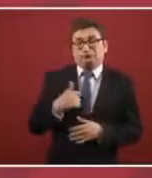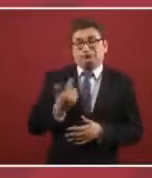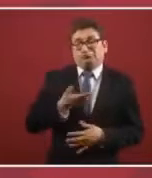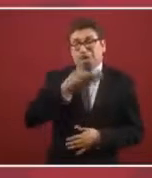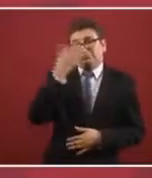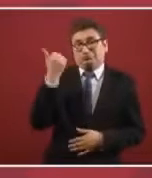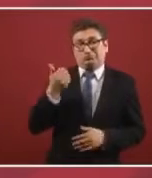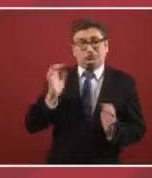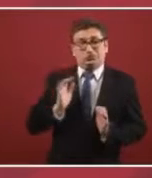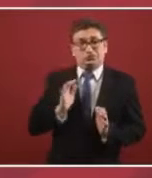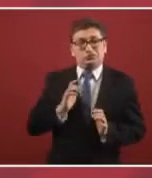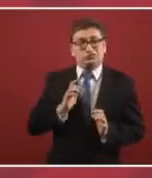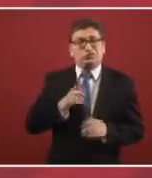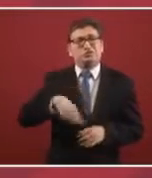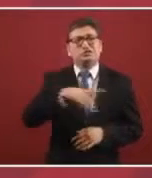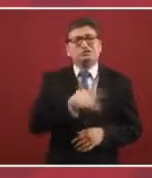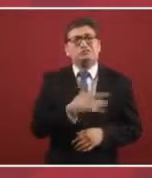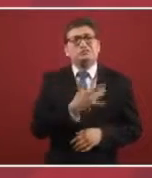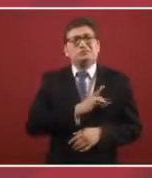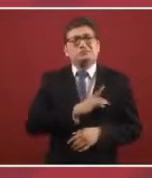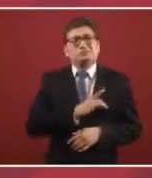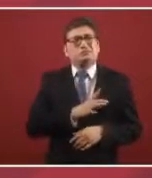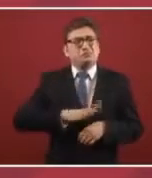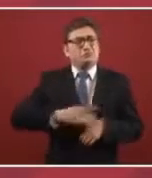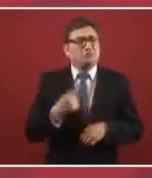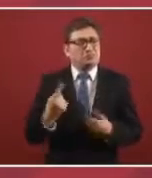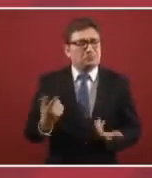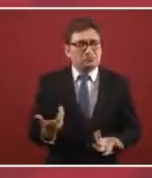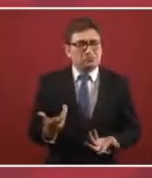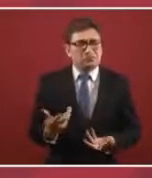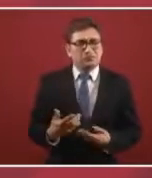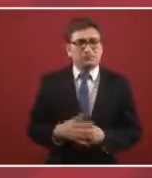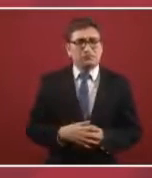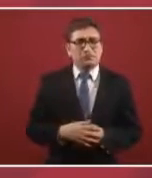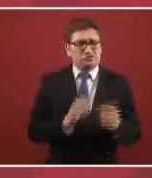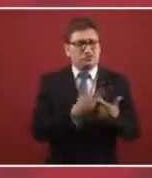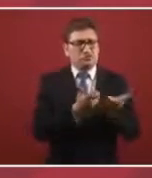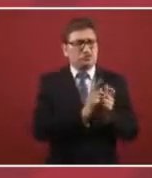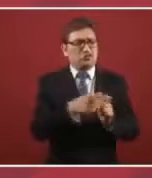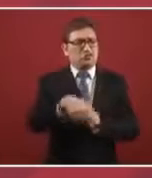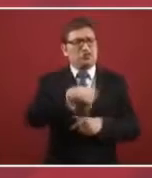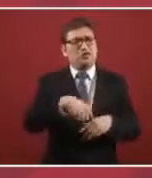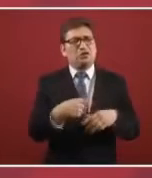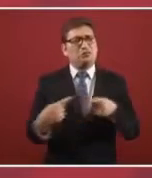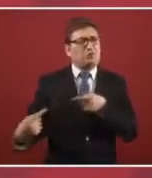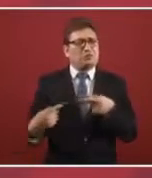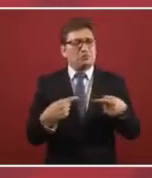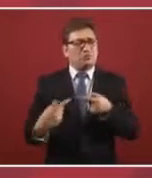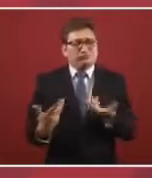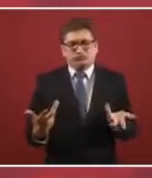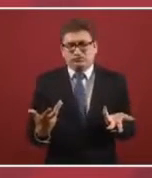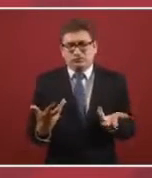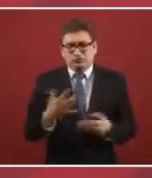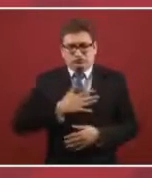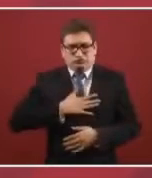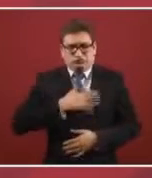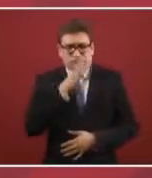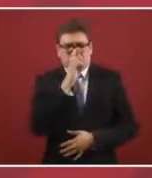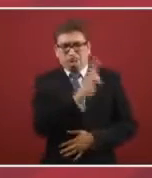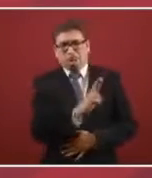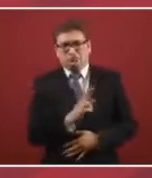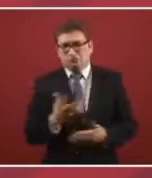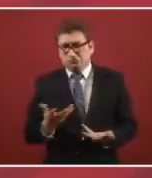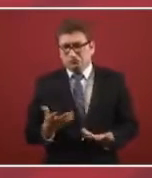know a qué le tienen miedo what they're afraid of los de la oposición. Lo from the digo opposition. de forma respetuosa. I say it in